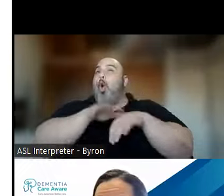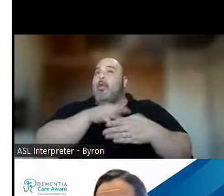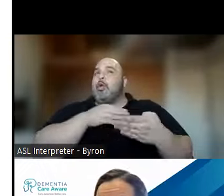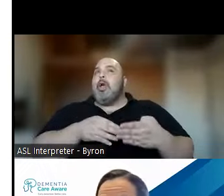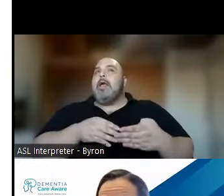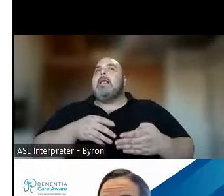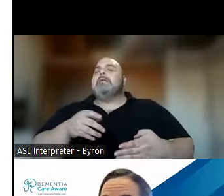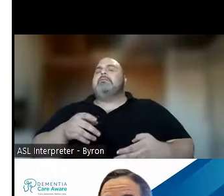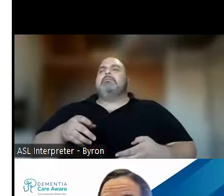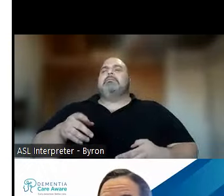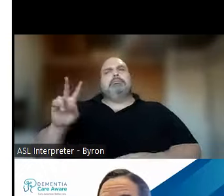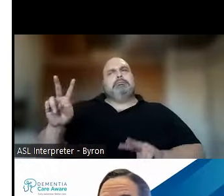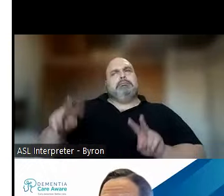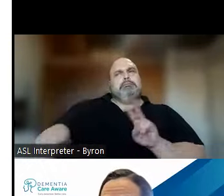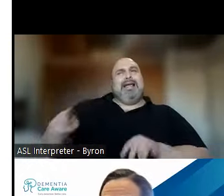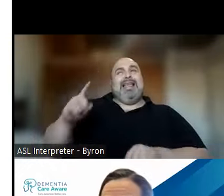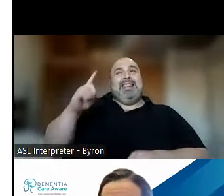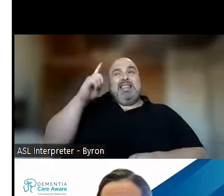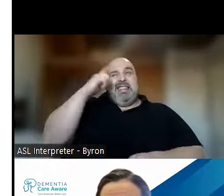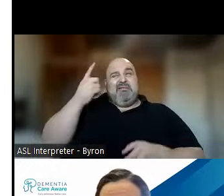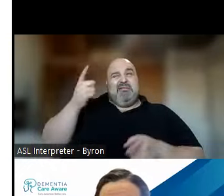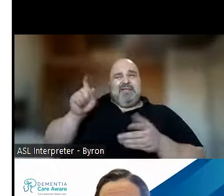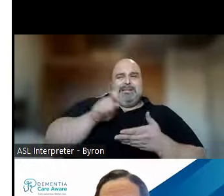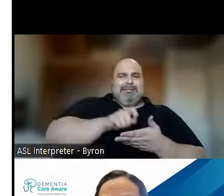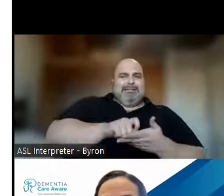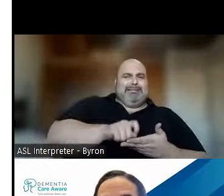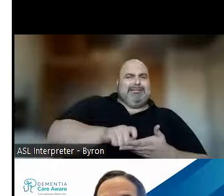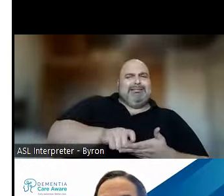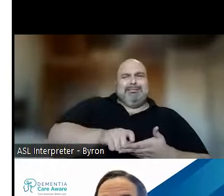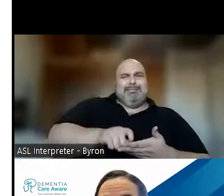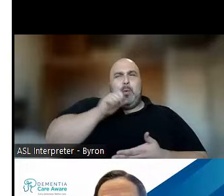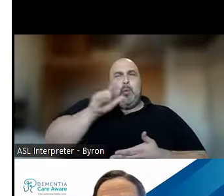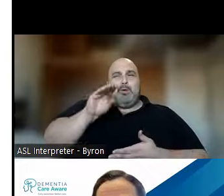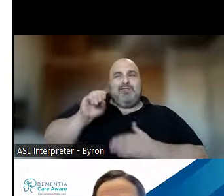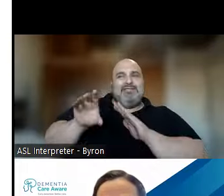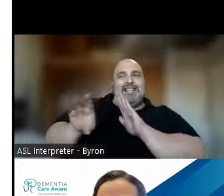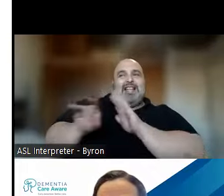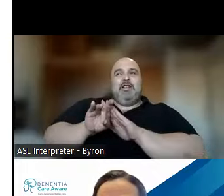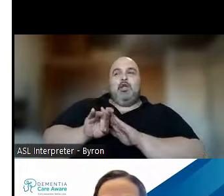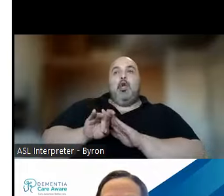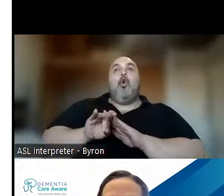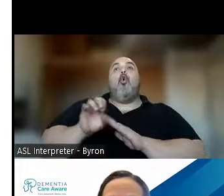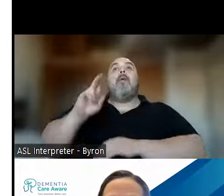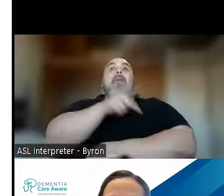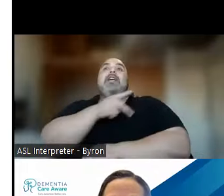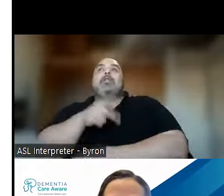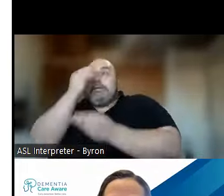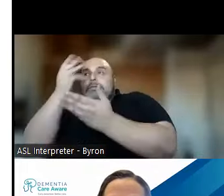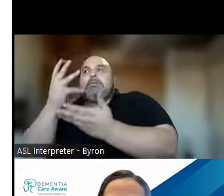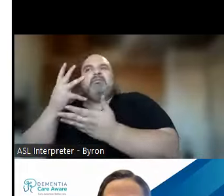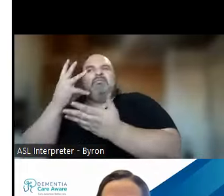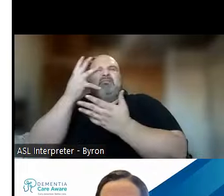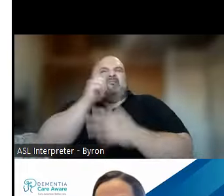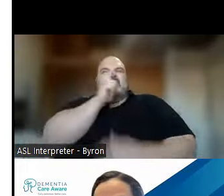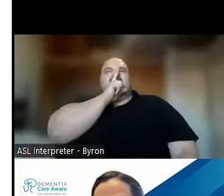going on or they even know this is going on, but it's not clearly diagnosed or disclosed to the patient. And there's